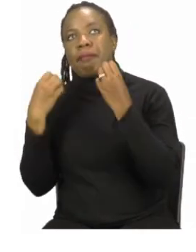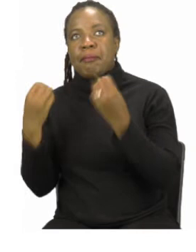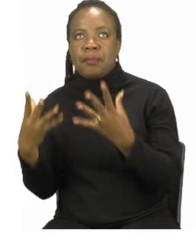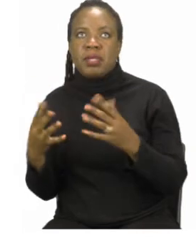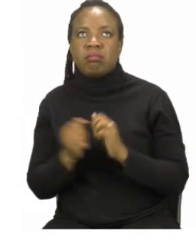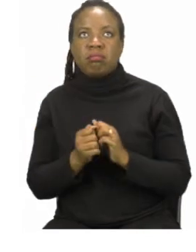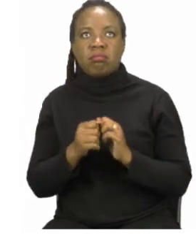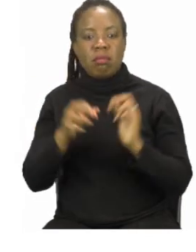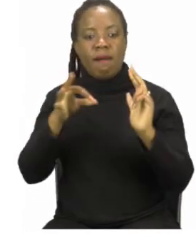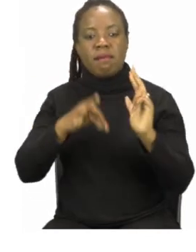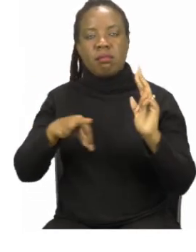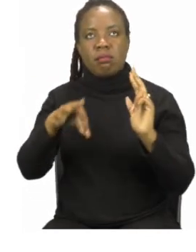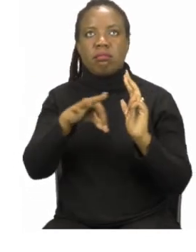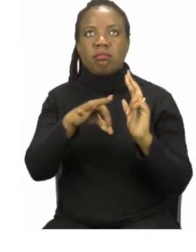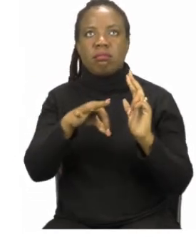Farmer,